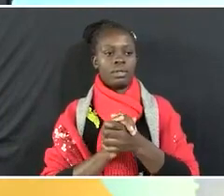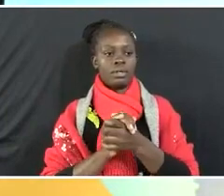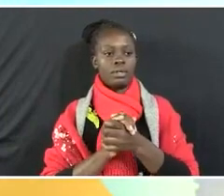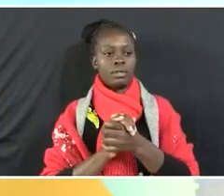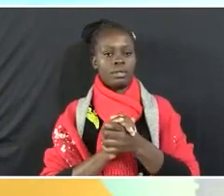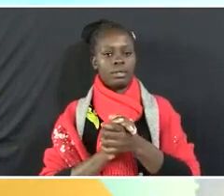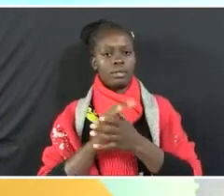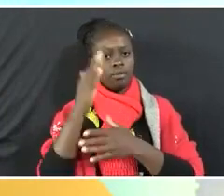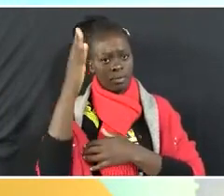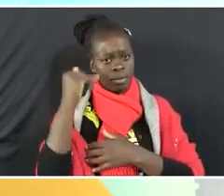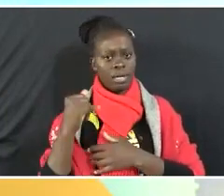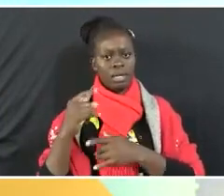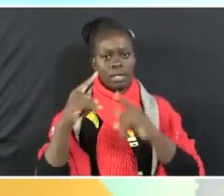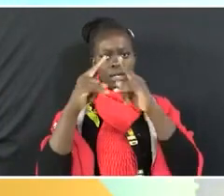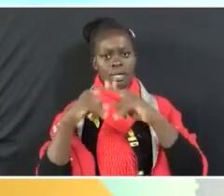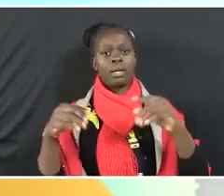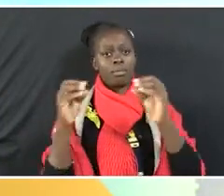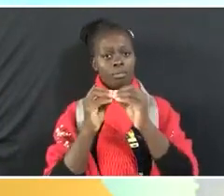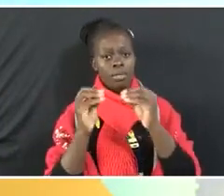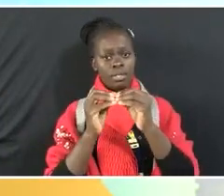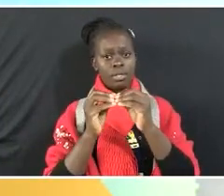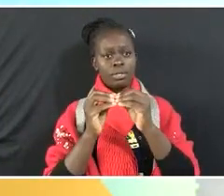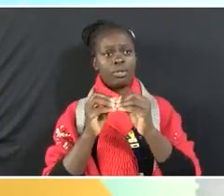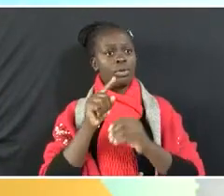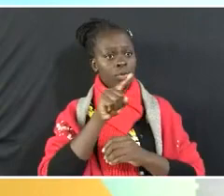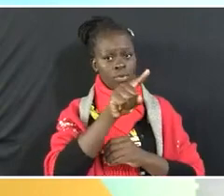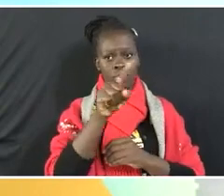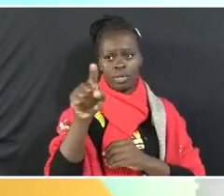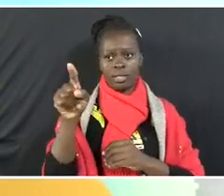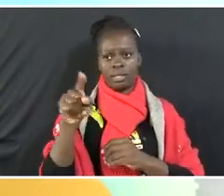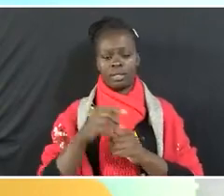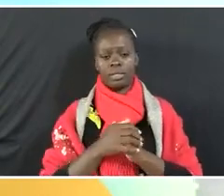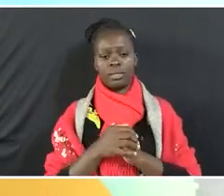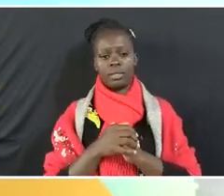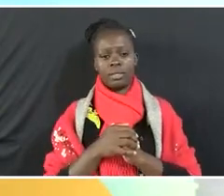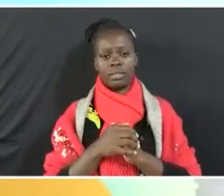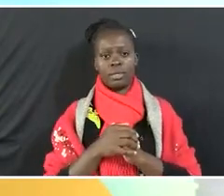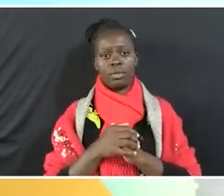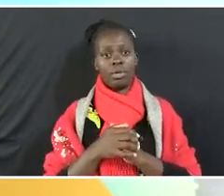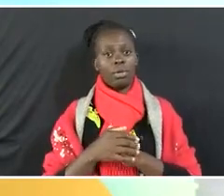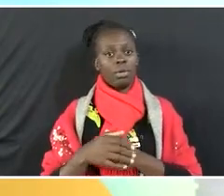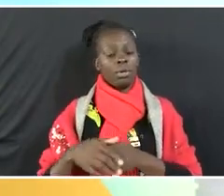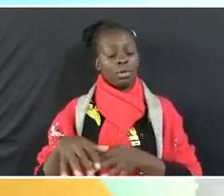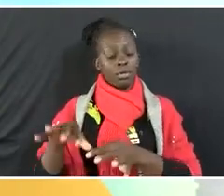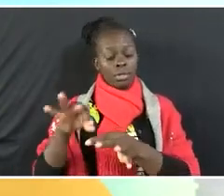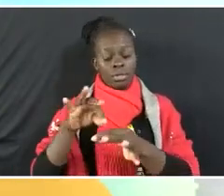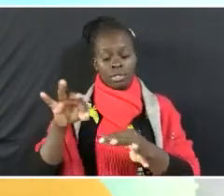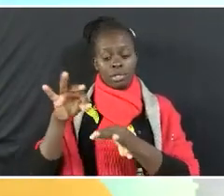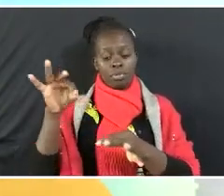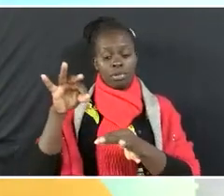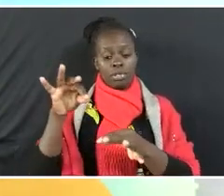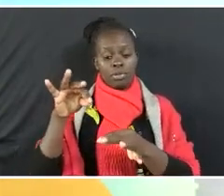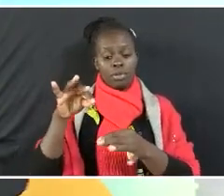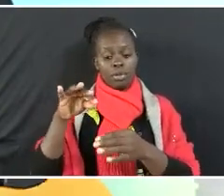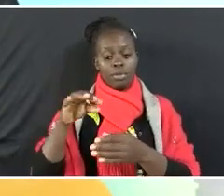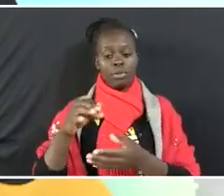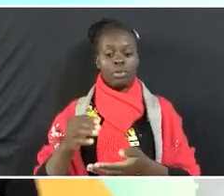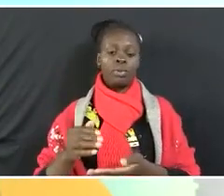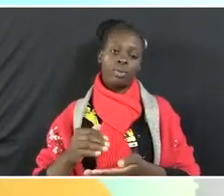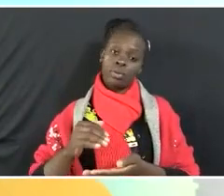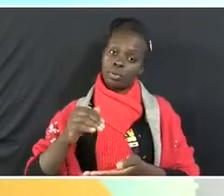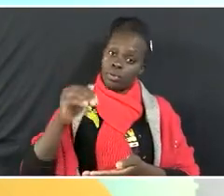Because camp meeting is for your spiritual development. Spiritual development. Camp meeting is actually